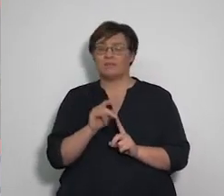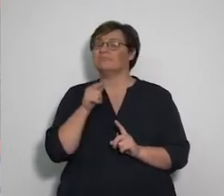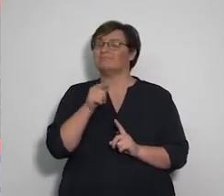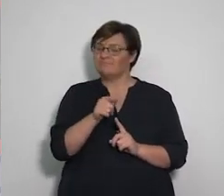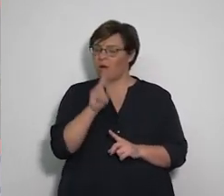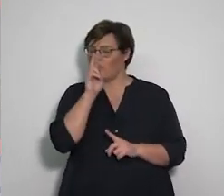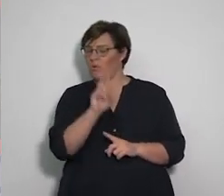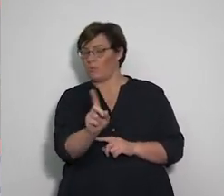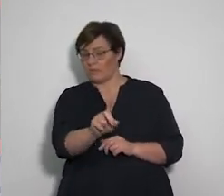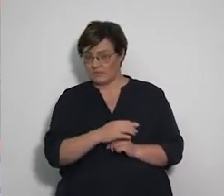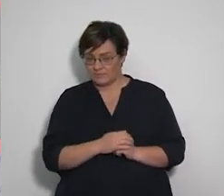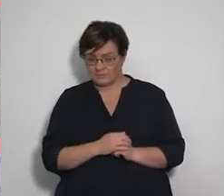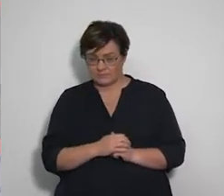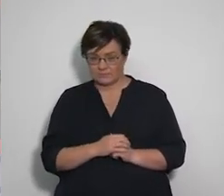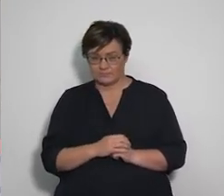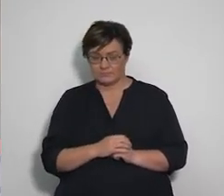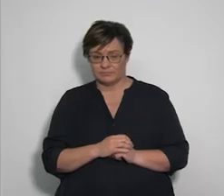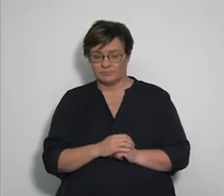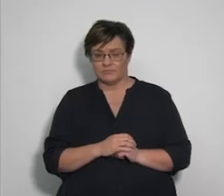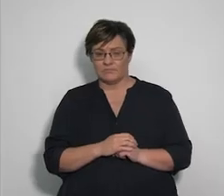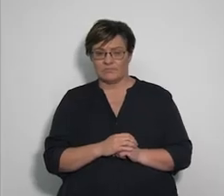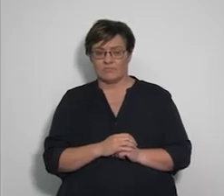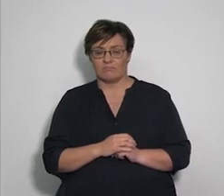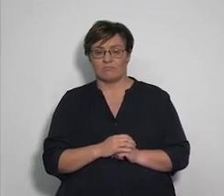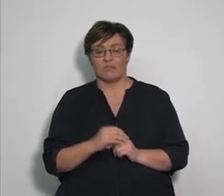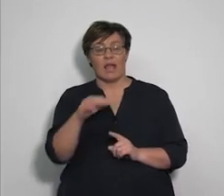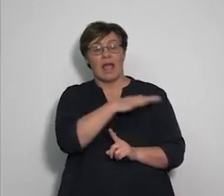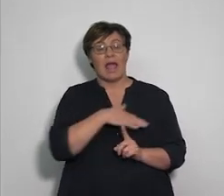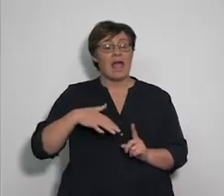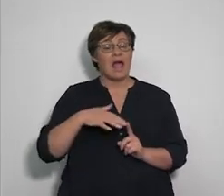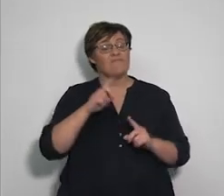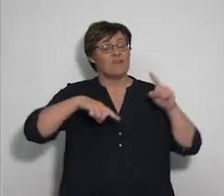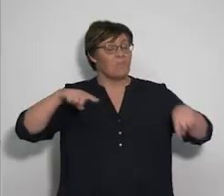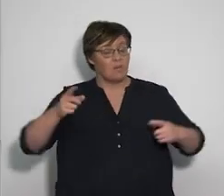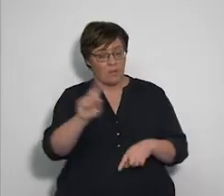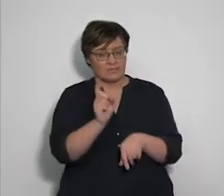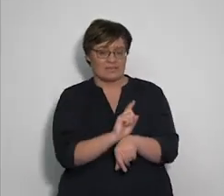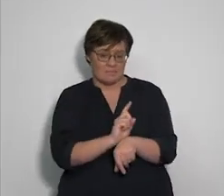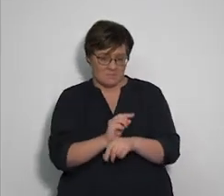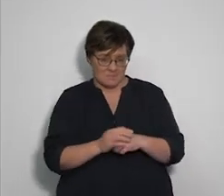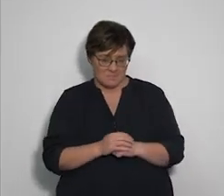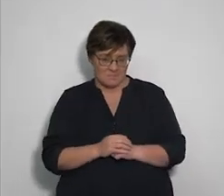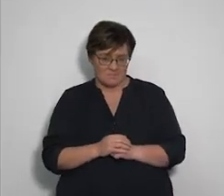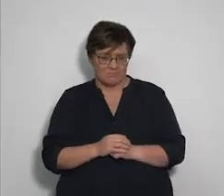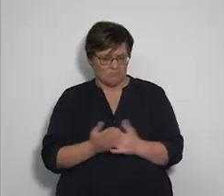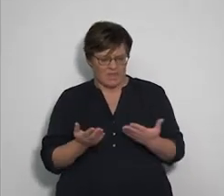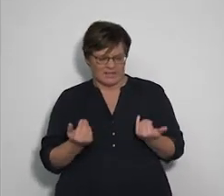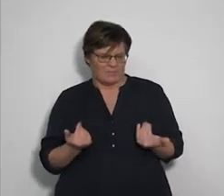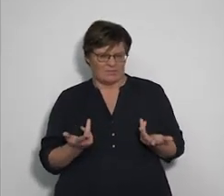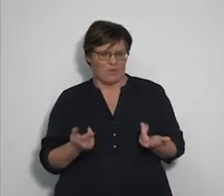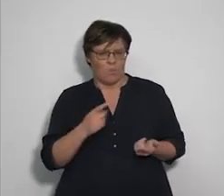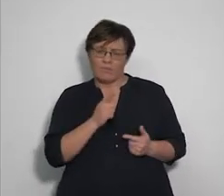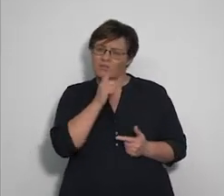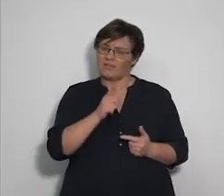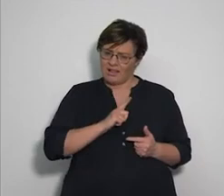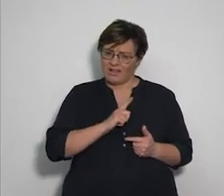precisely what it is we're looking at. One of our variables is time, and this we should